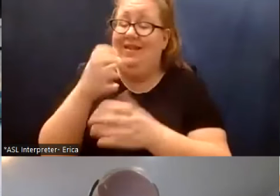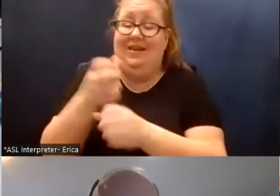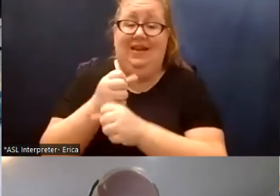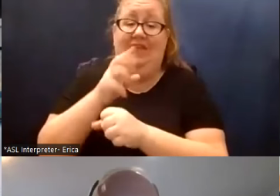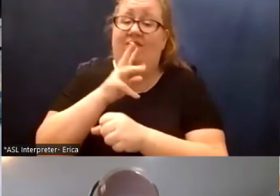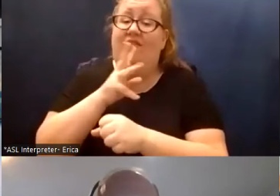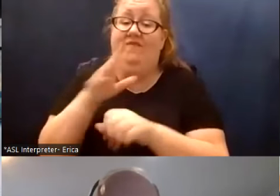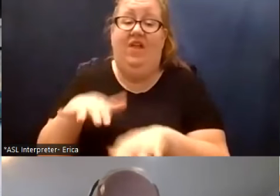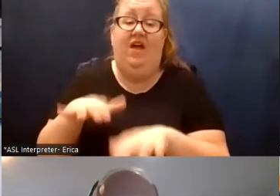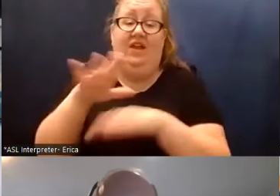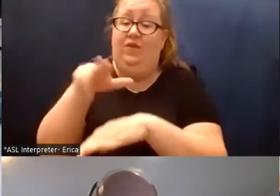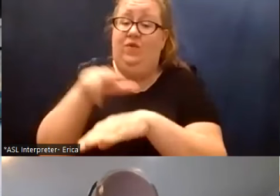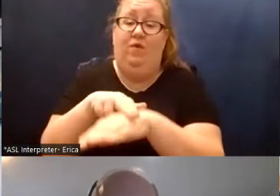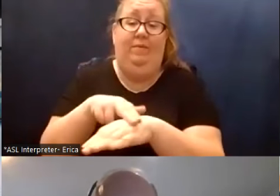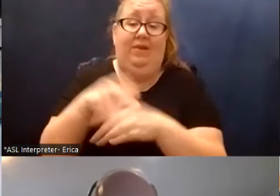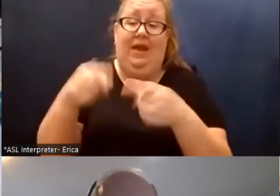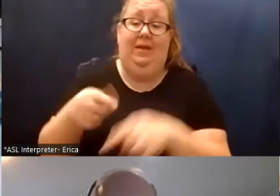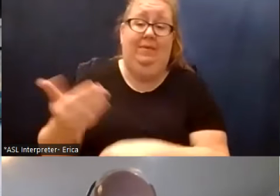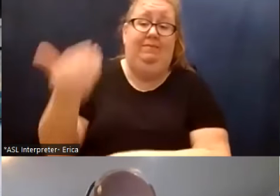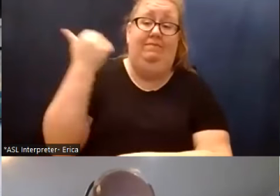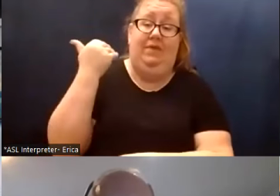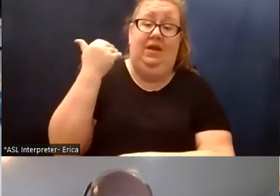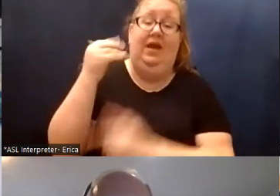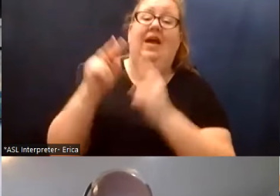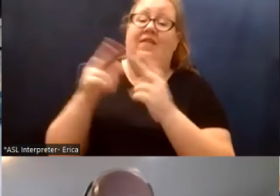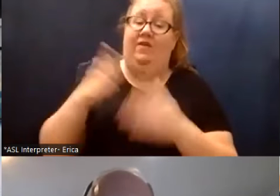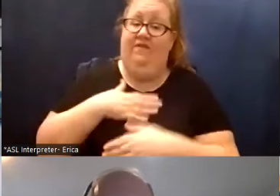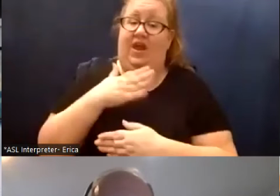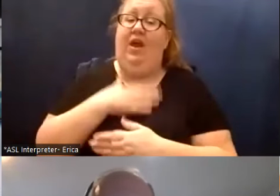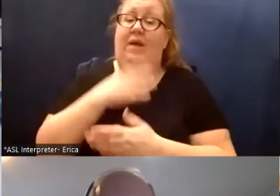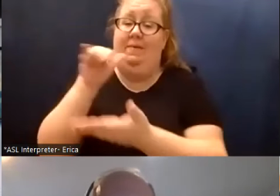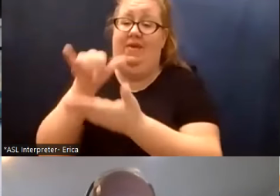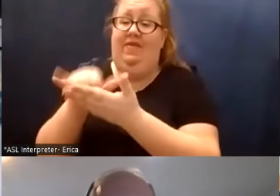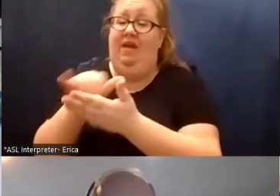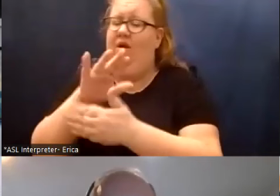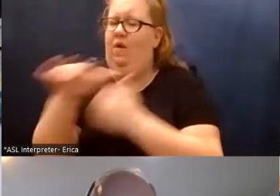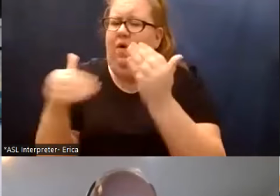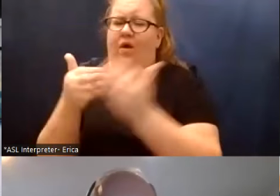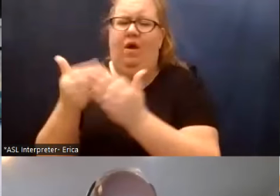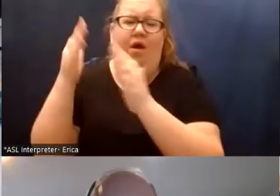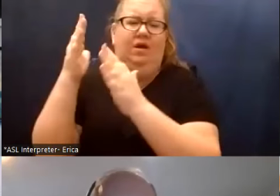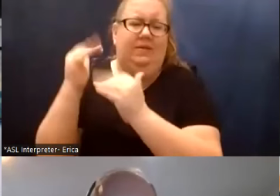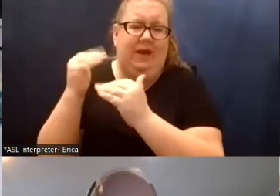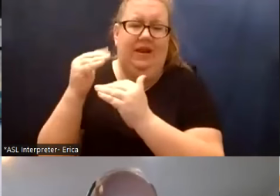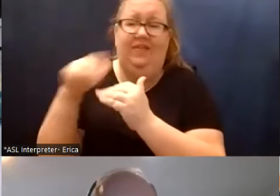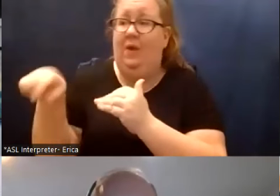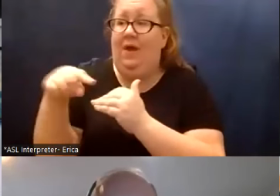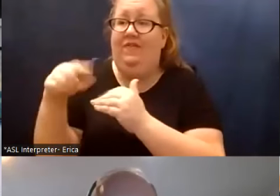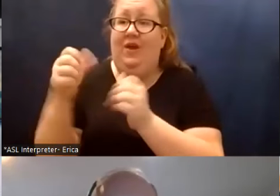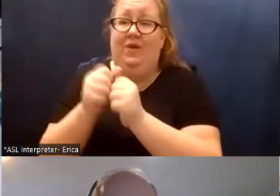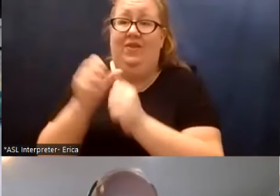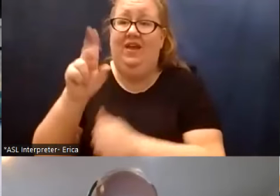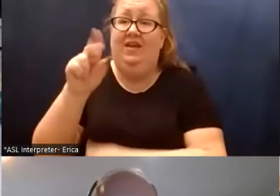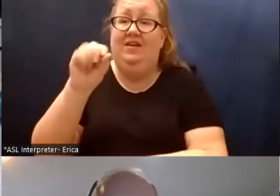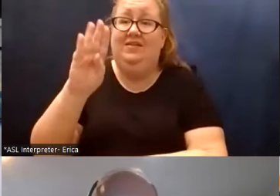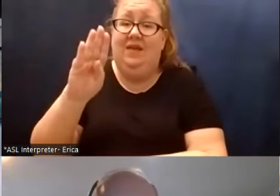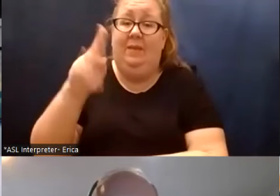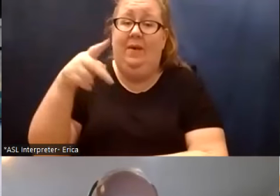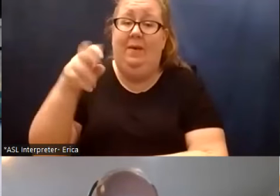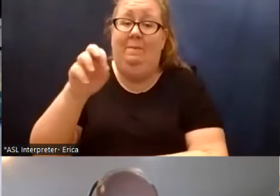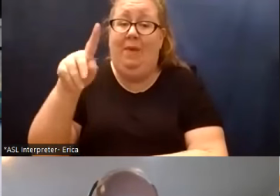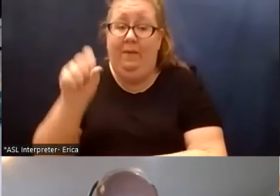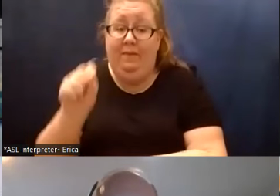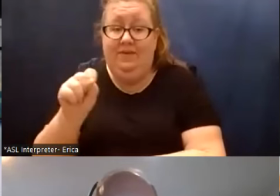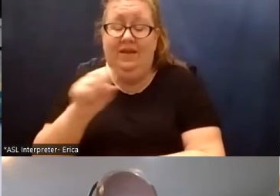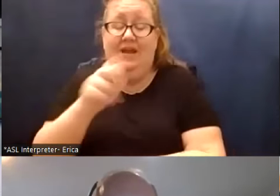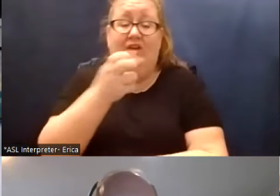got. And they were very happy about that because they were all expecting, you know, they were out there with their sump pumps and their shop vacs, and